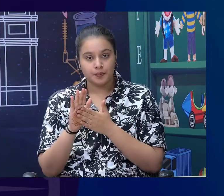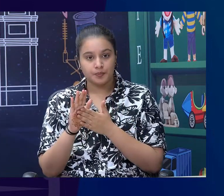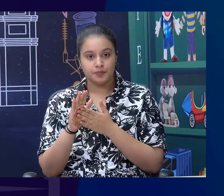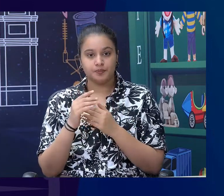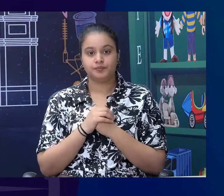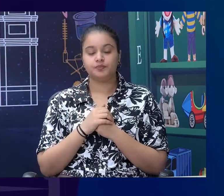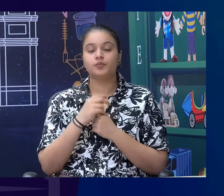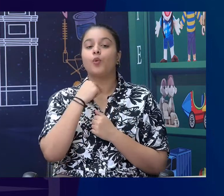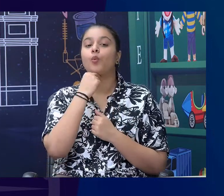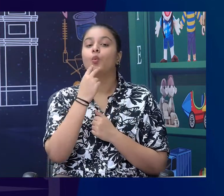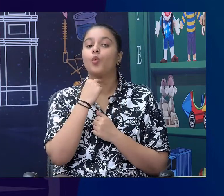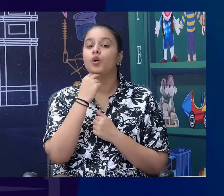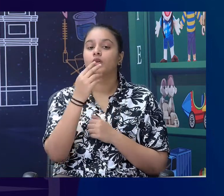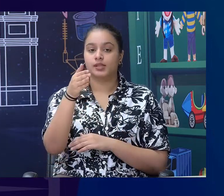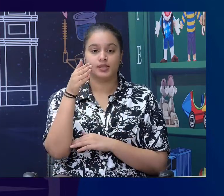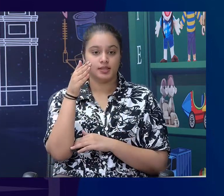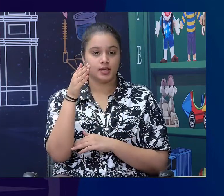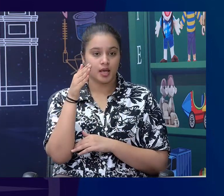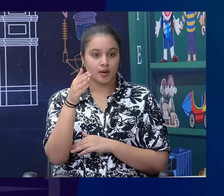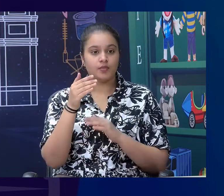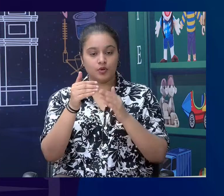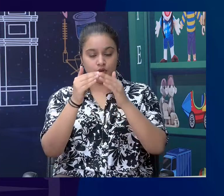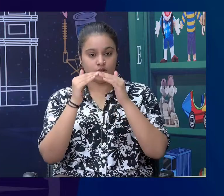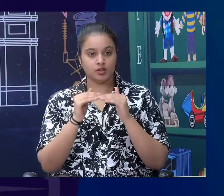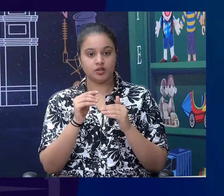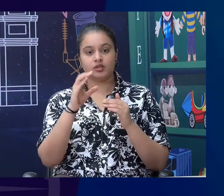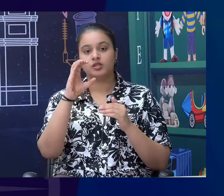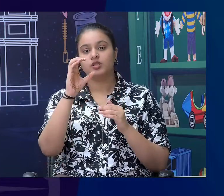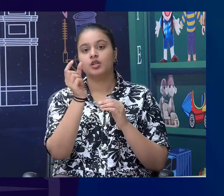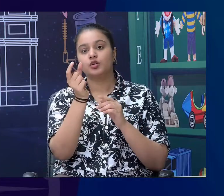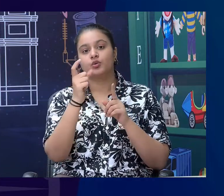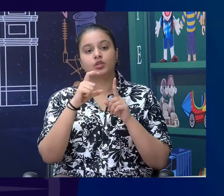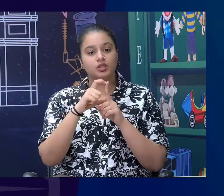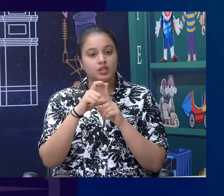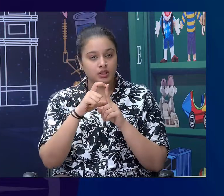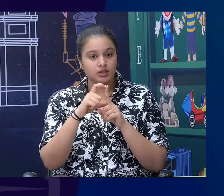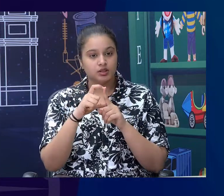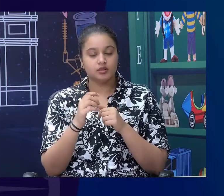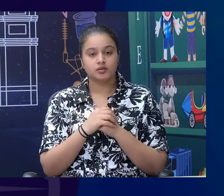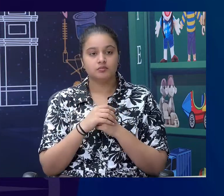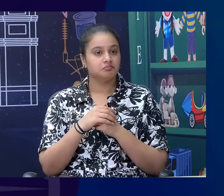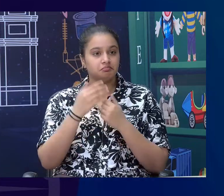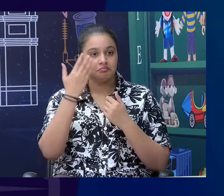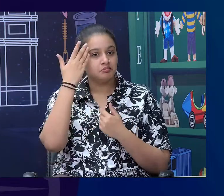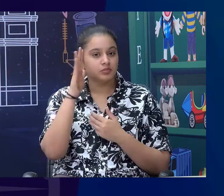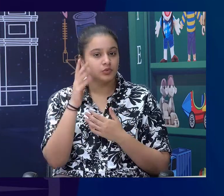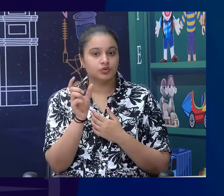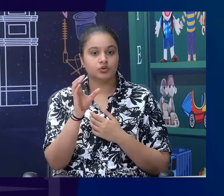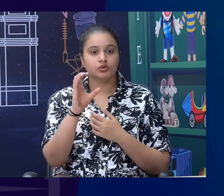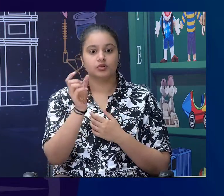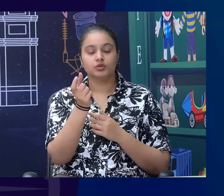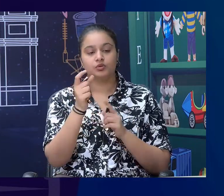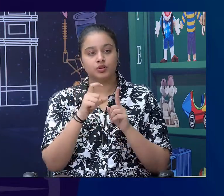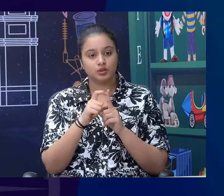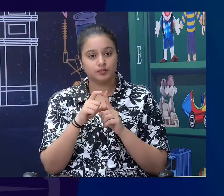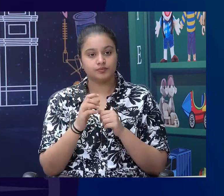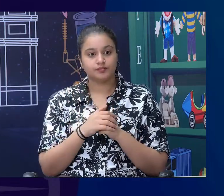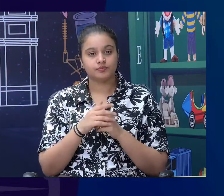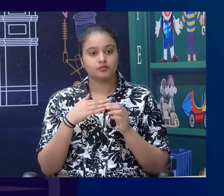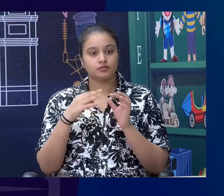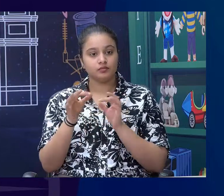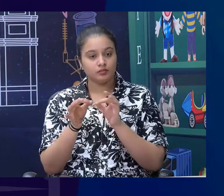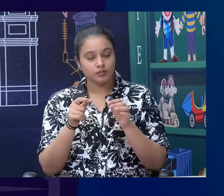hump, then cud. Cud, what do you know what cud is? I don't know. Please explain. You